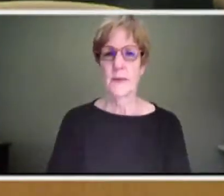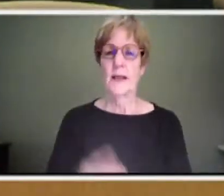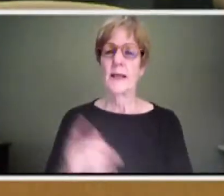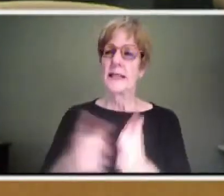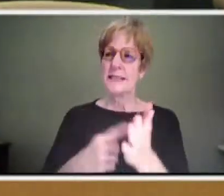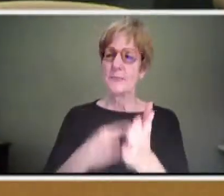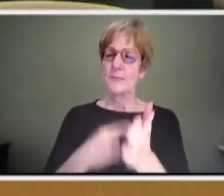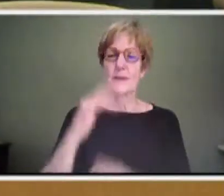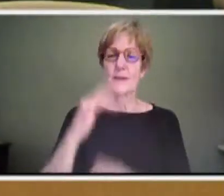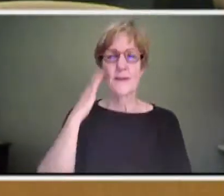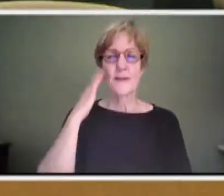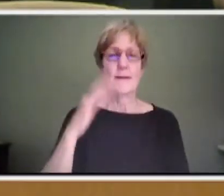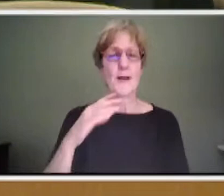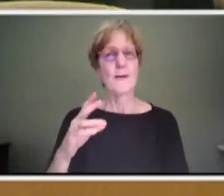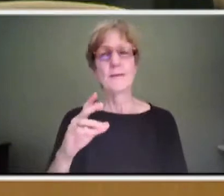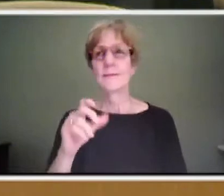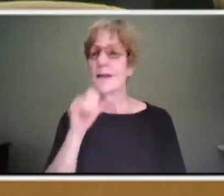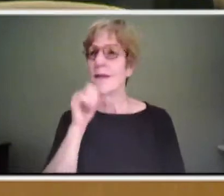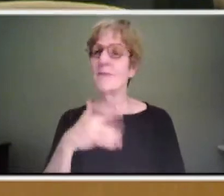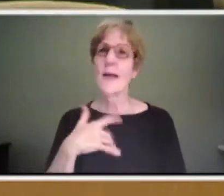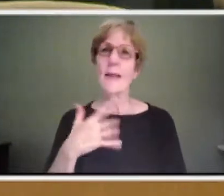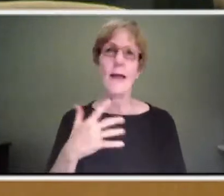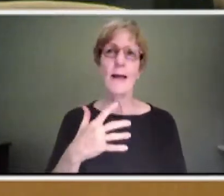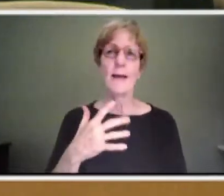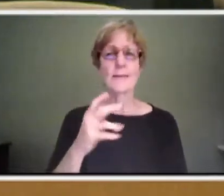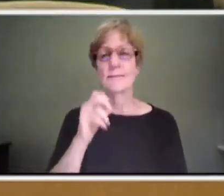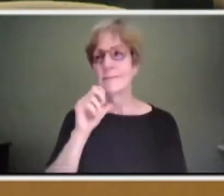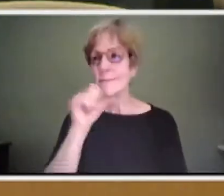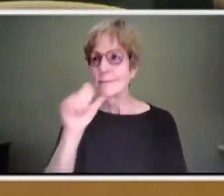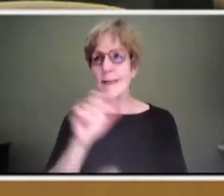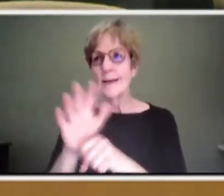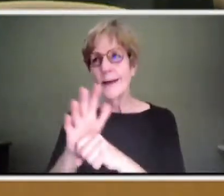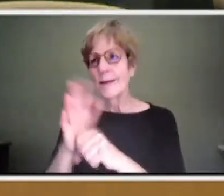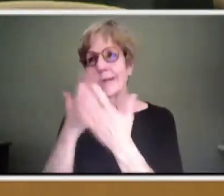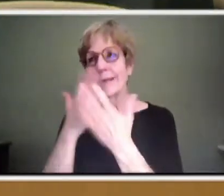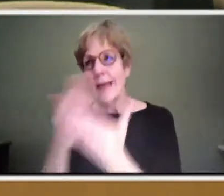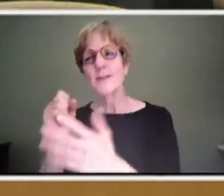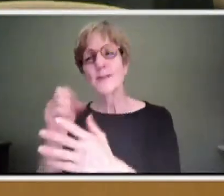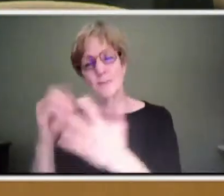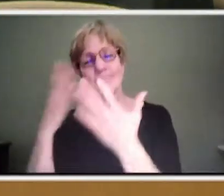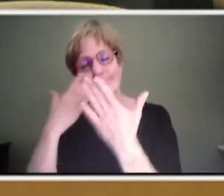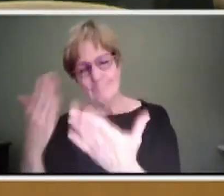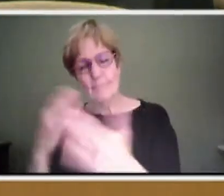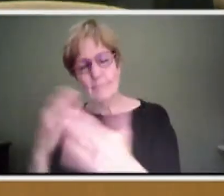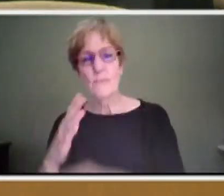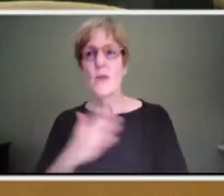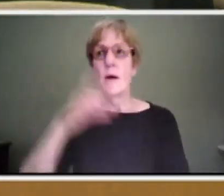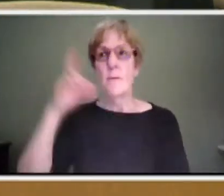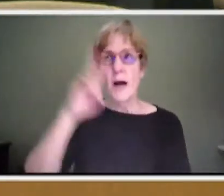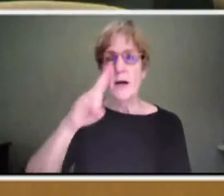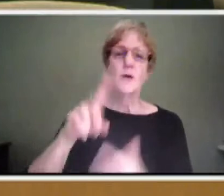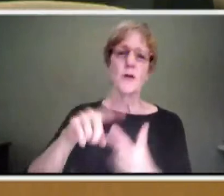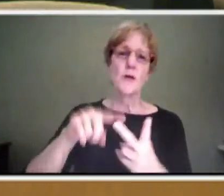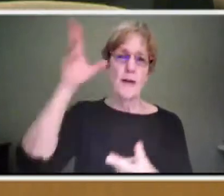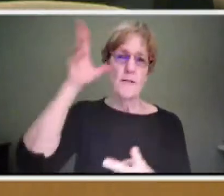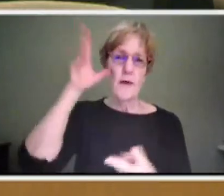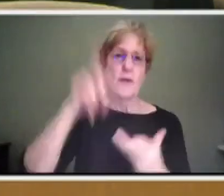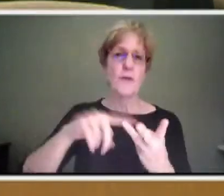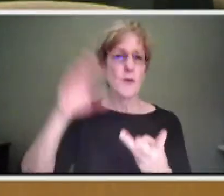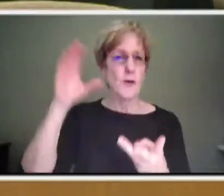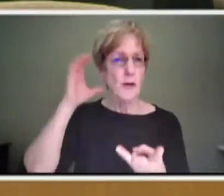job, and really appreciate what you do for our city. It's a privilege to represent my uncle, my father, my two cousins, and my